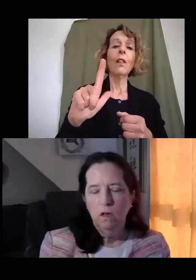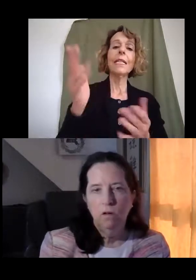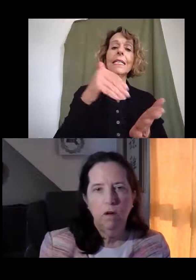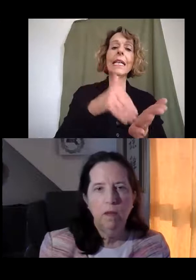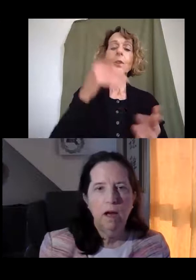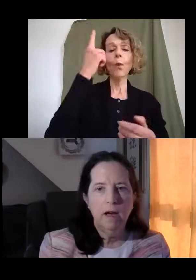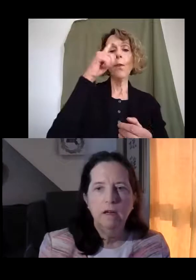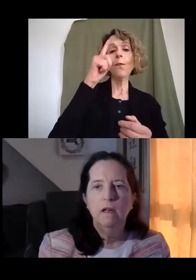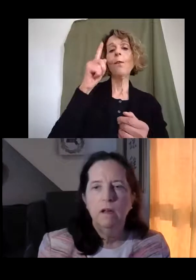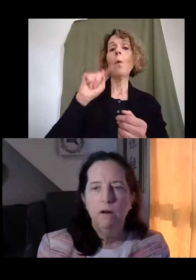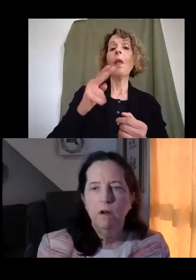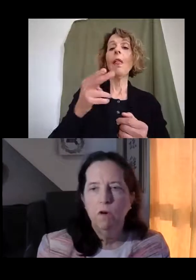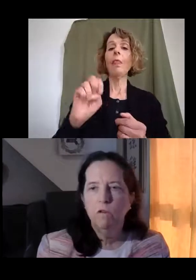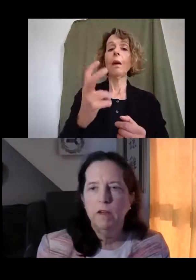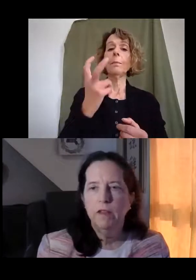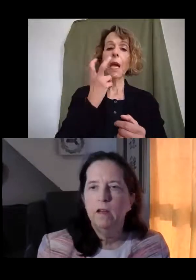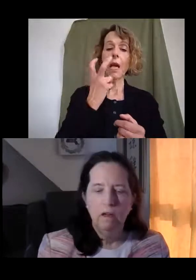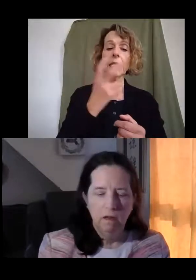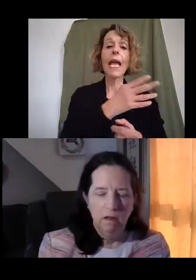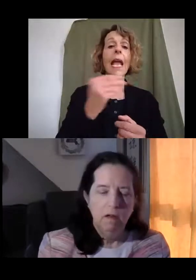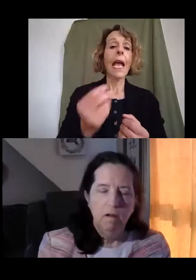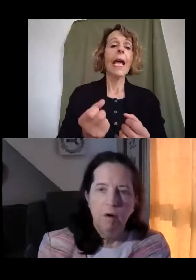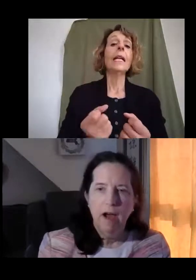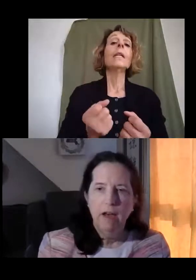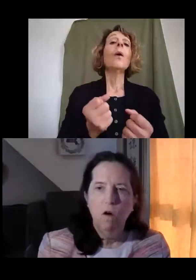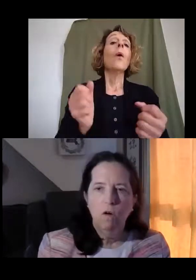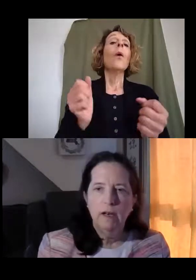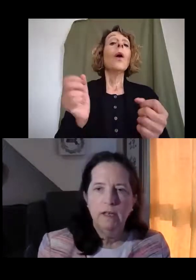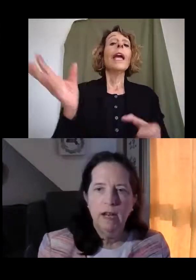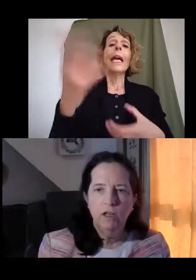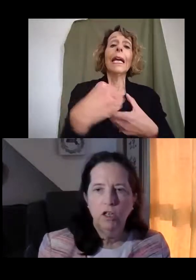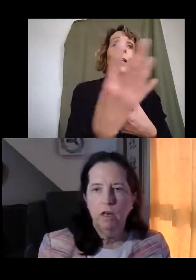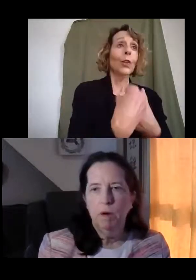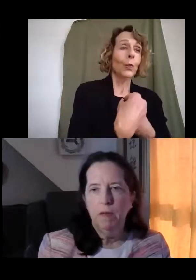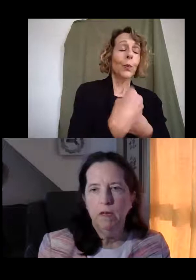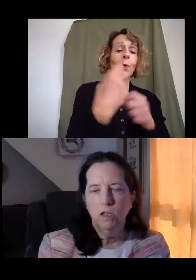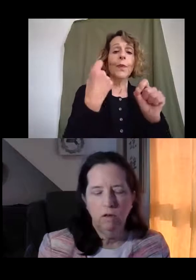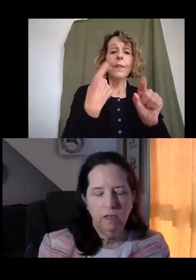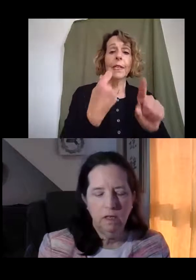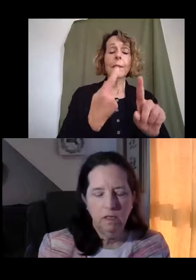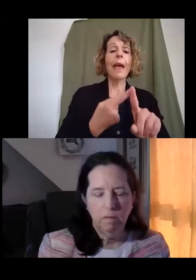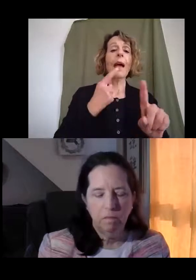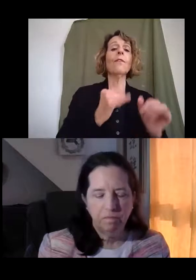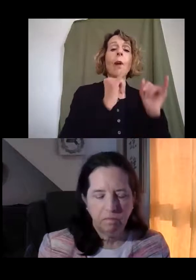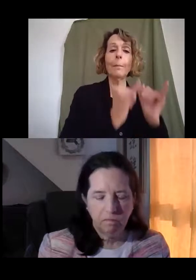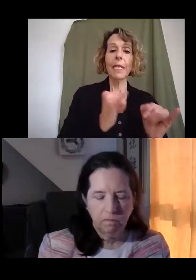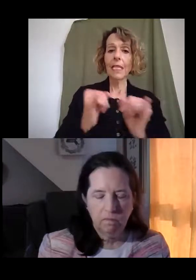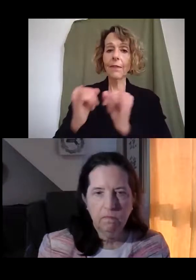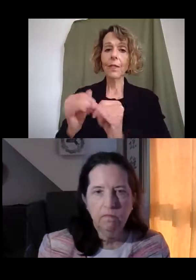individuals who are blind that we worked with providing orientation and mobility services.